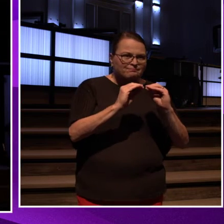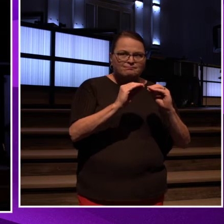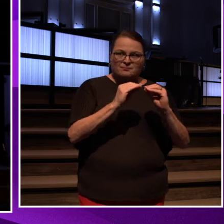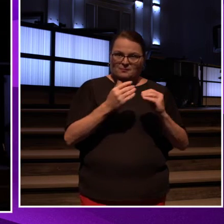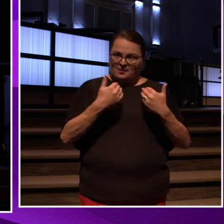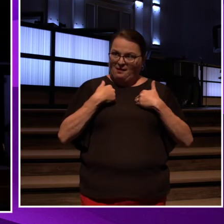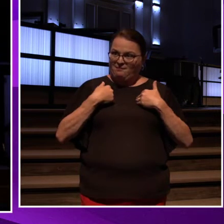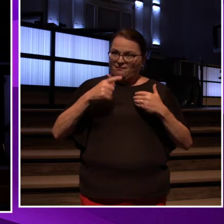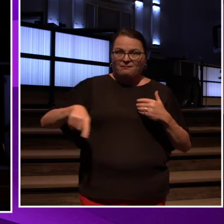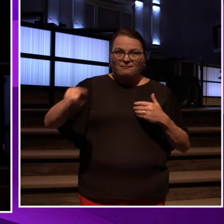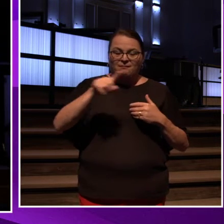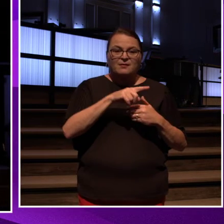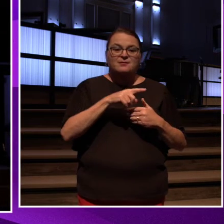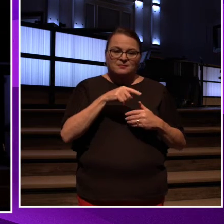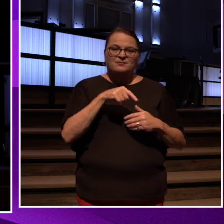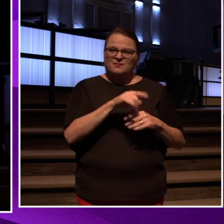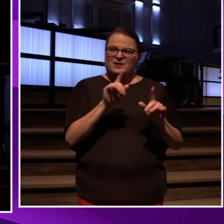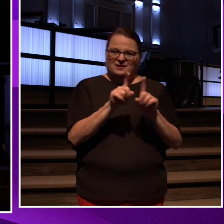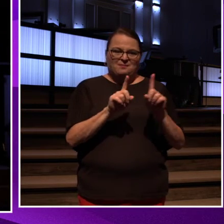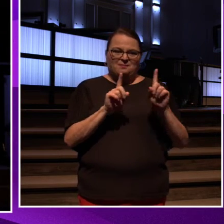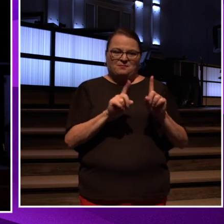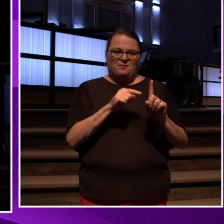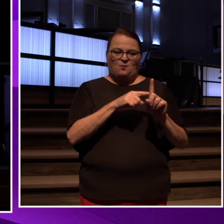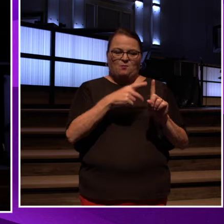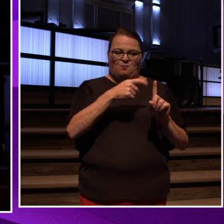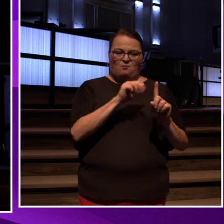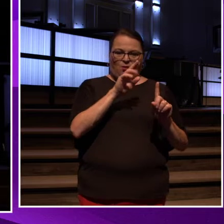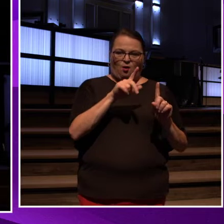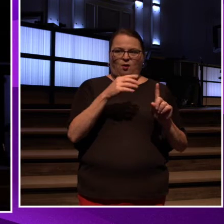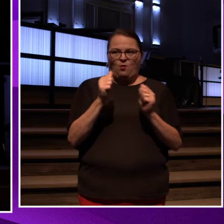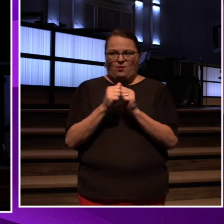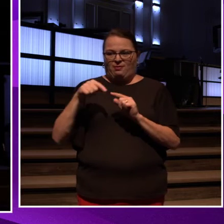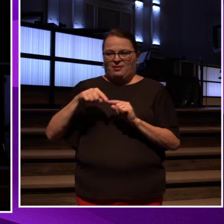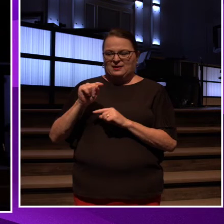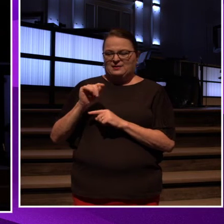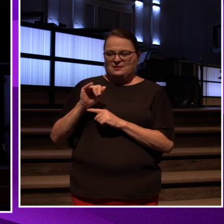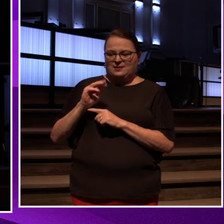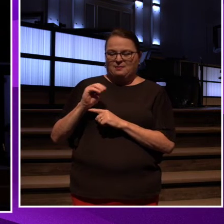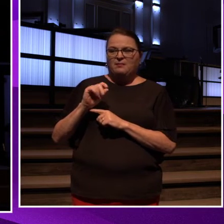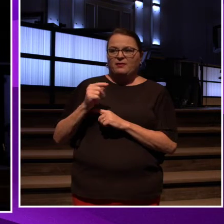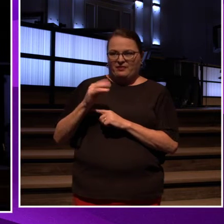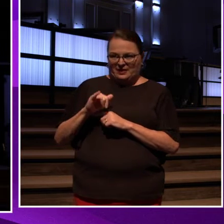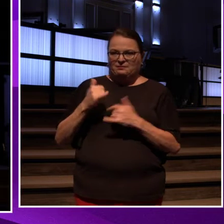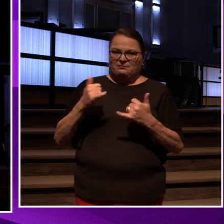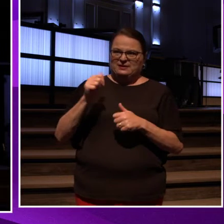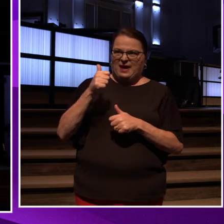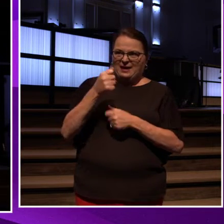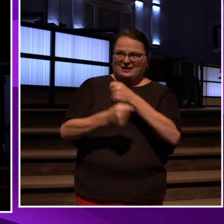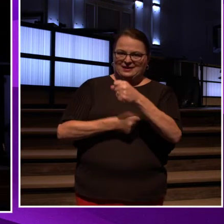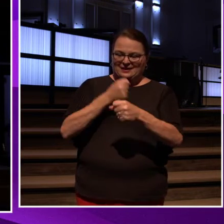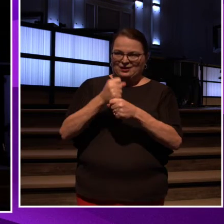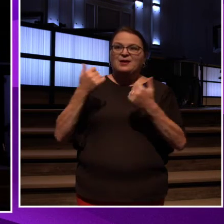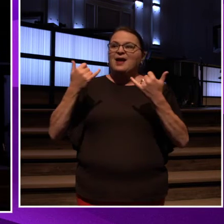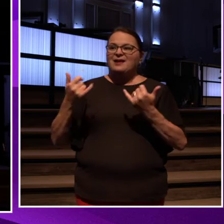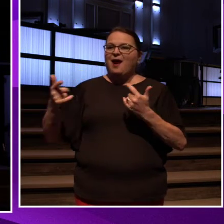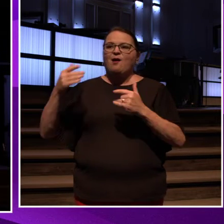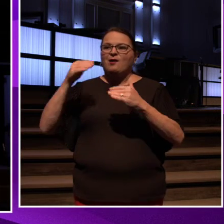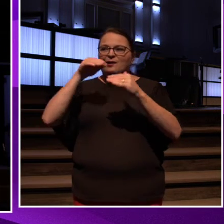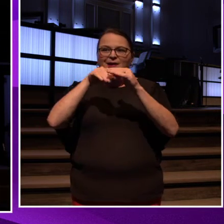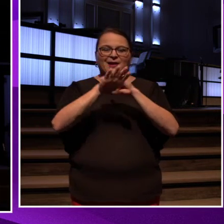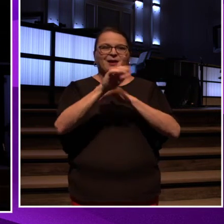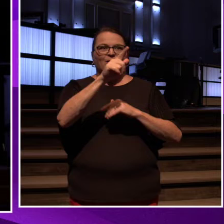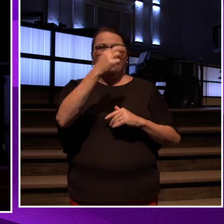This one, this relationship was 10 years old now. And now Paul and Timothy are in Rome.